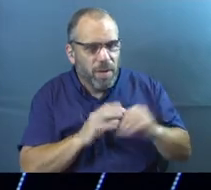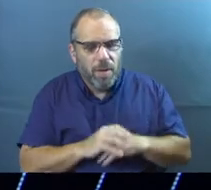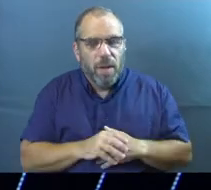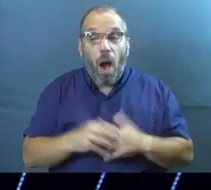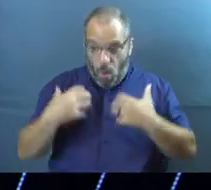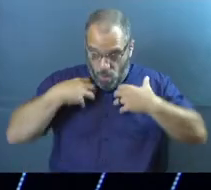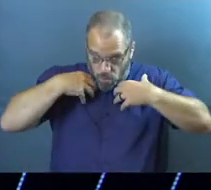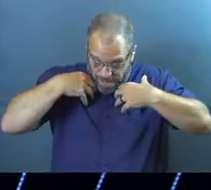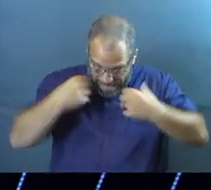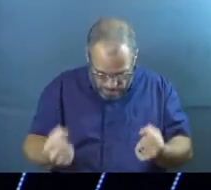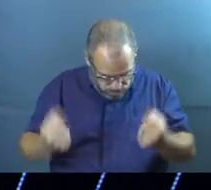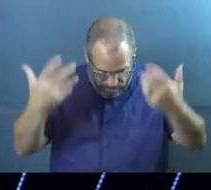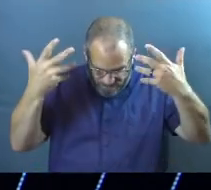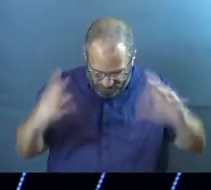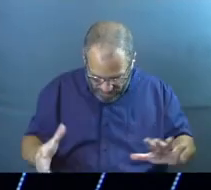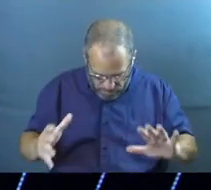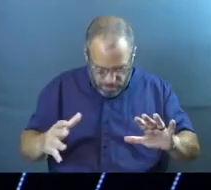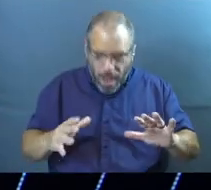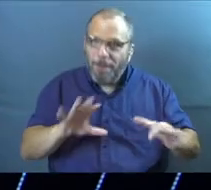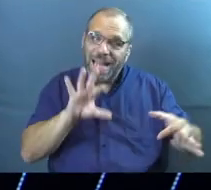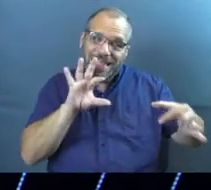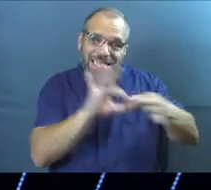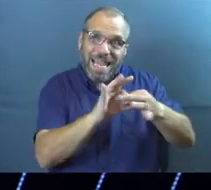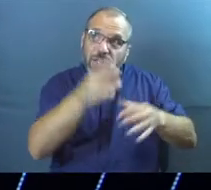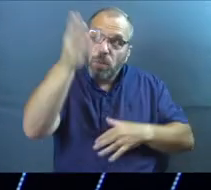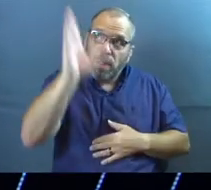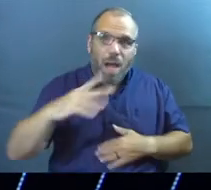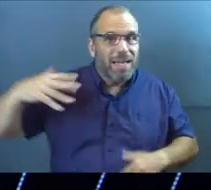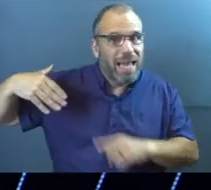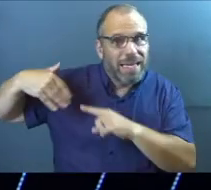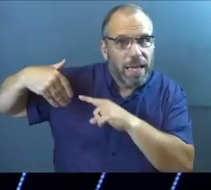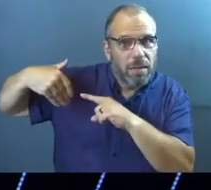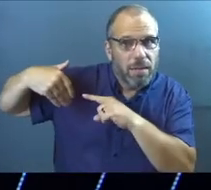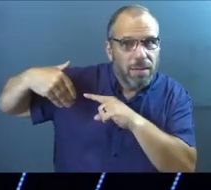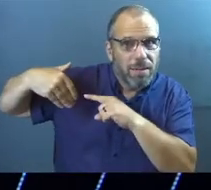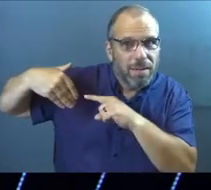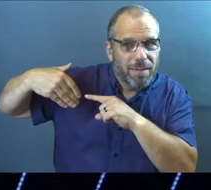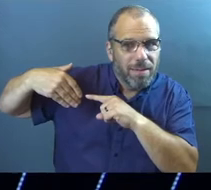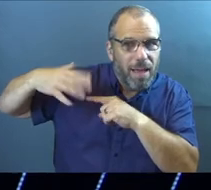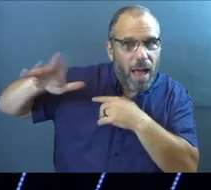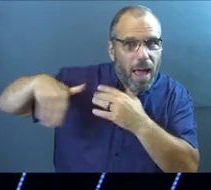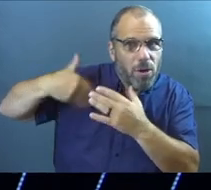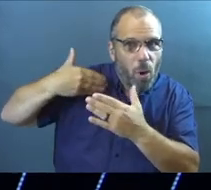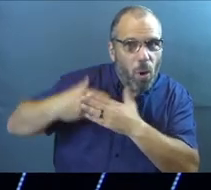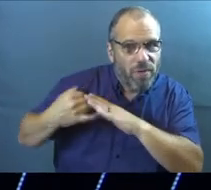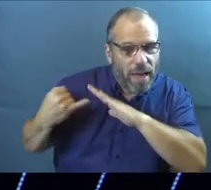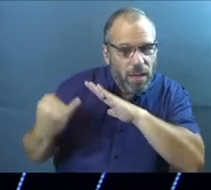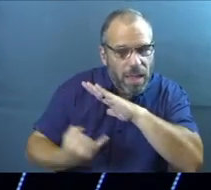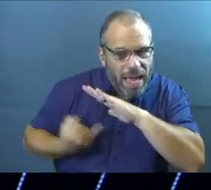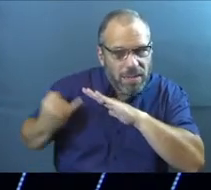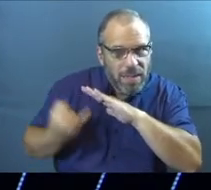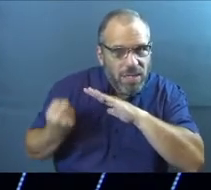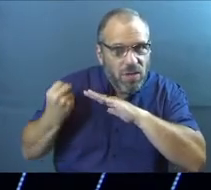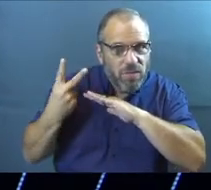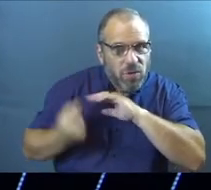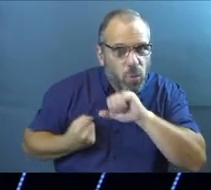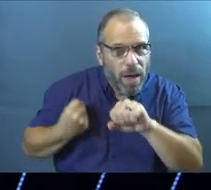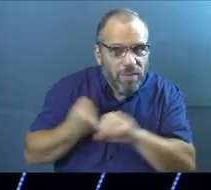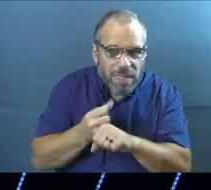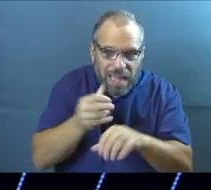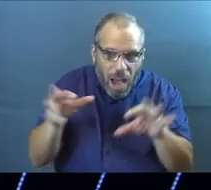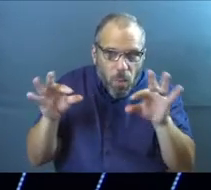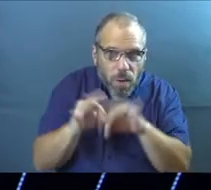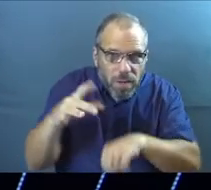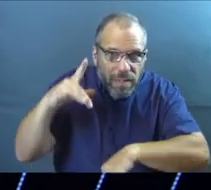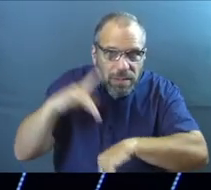She had been healed, but she didn't have a connection with God yet. And all that isolation and all that, like, I'm not